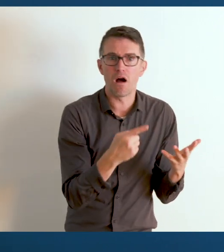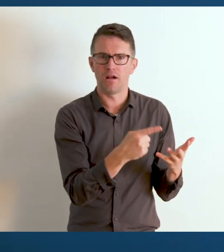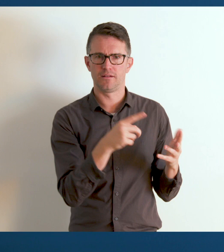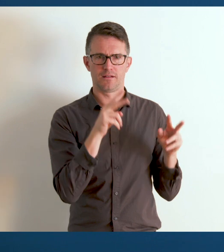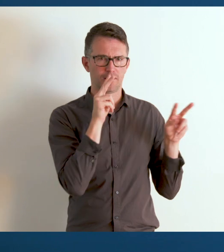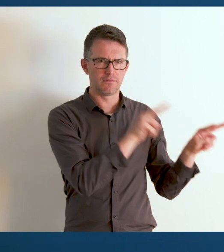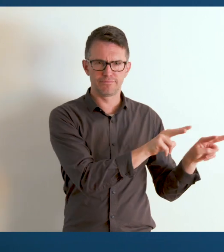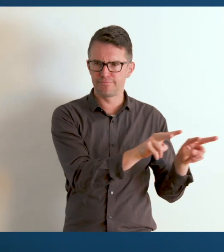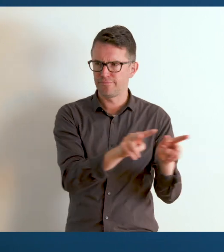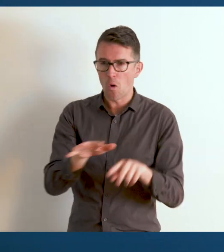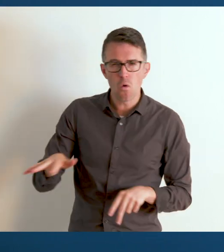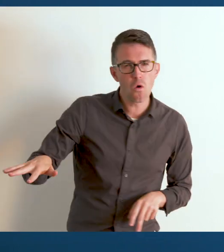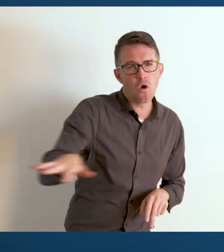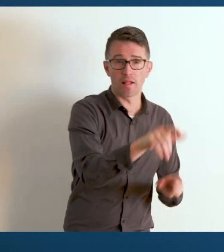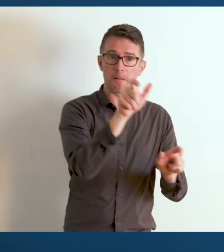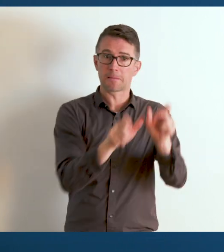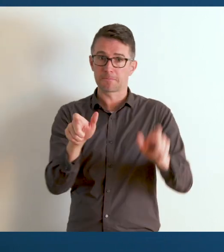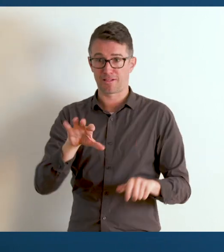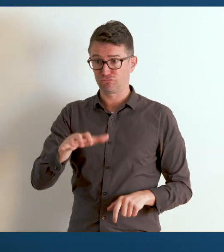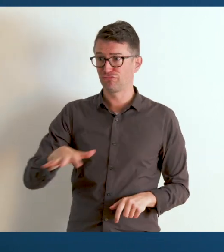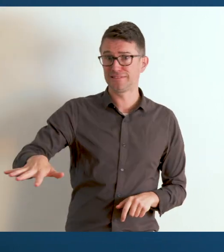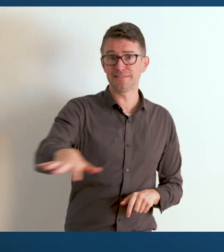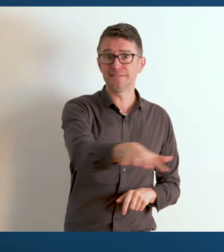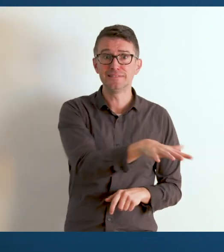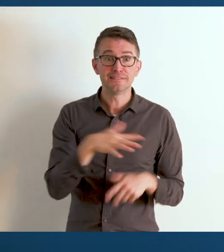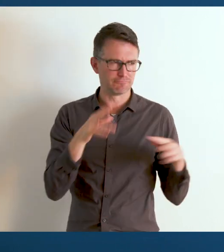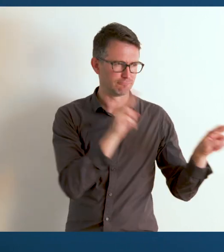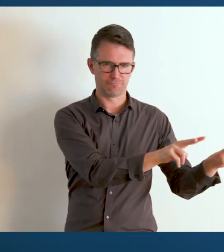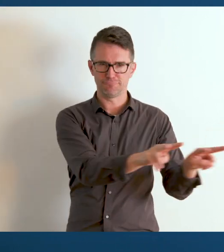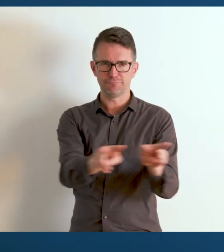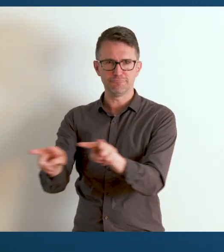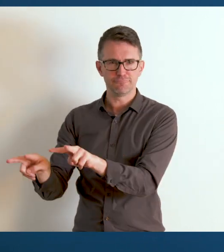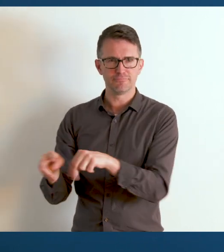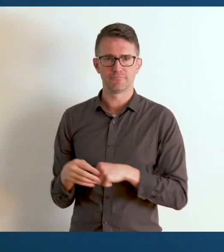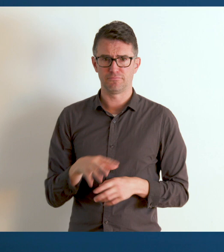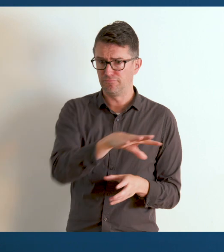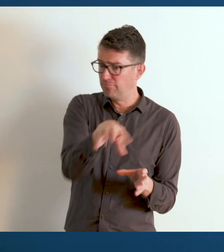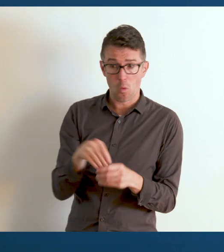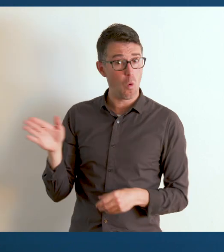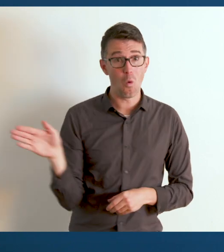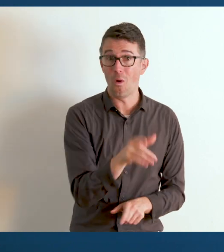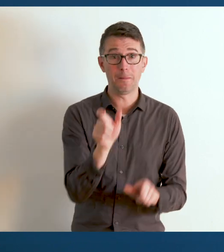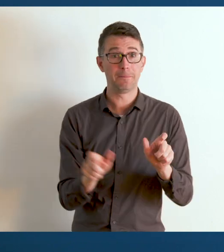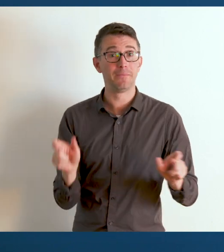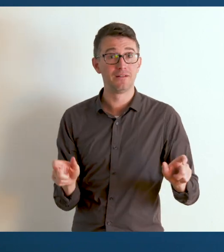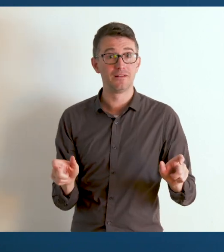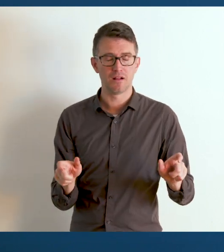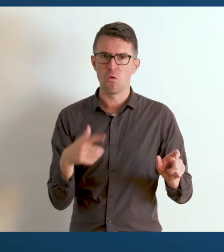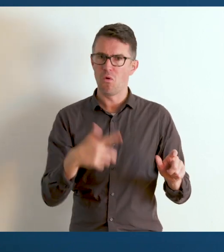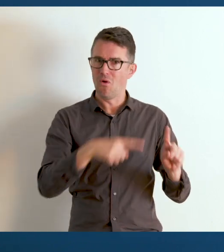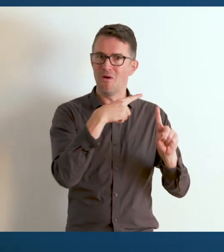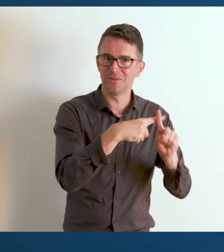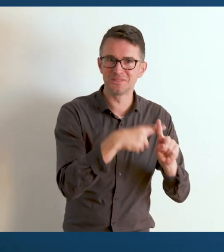or one of their strengths comes from the fact that they cover the entire population, as I said. They include everybody,